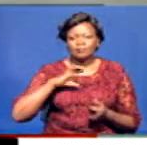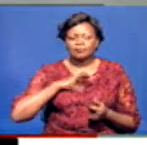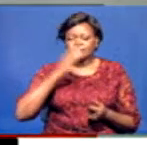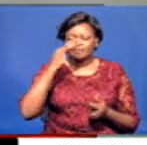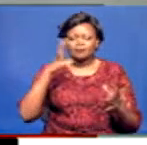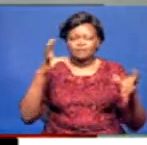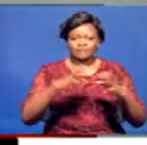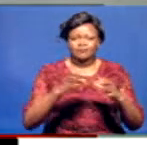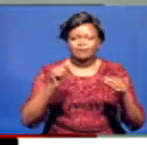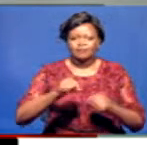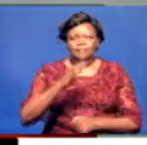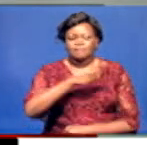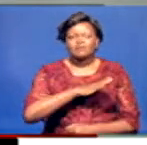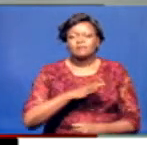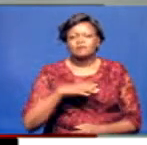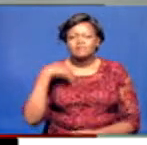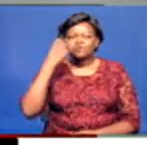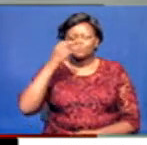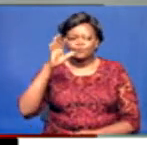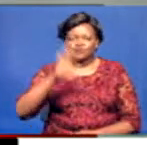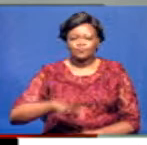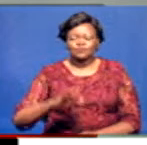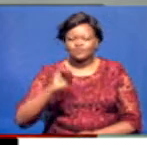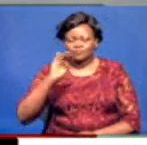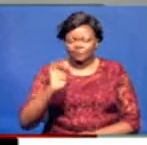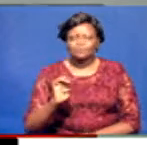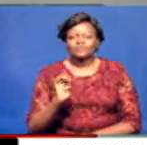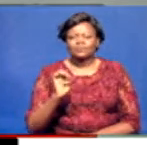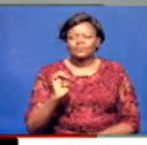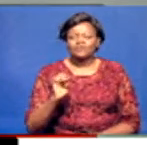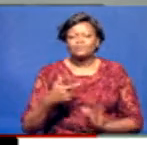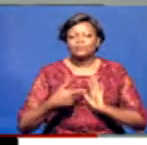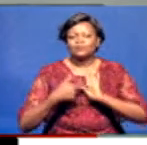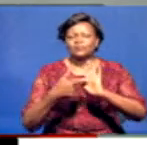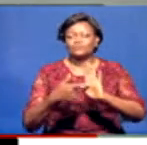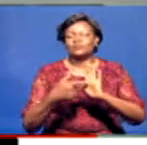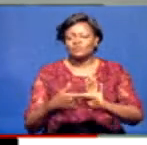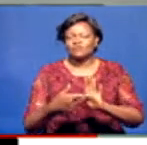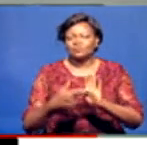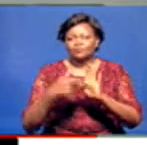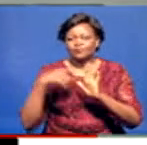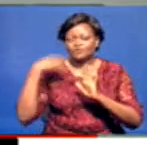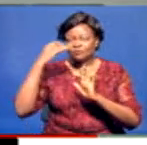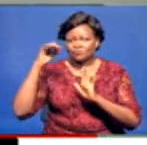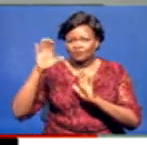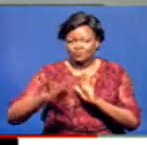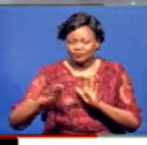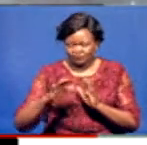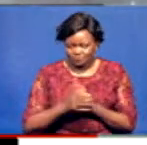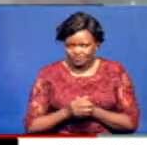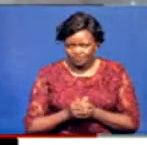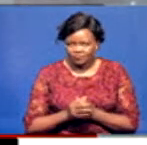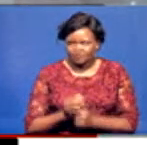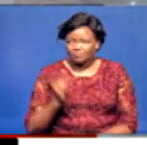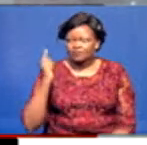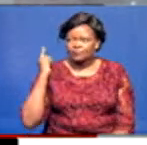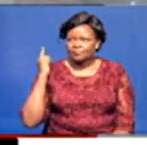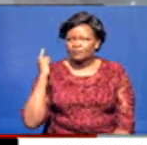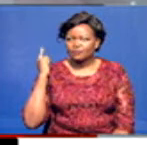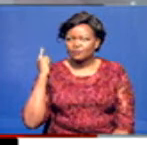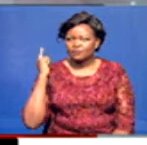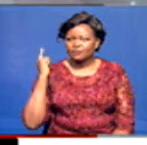Tonight on Magical Scenes, Irene Muchuma Odim highlights attractions in Ngwesi.